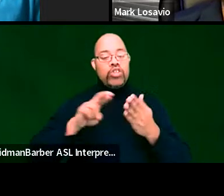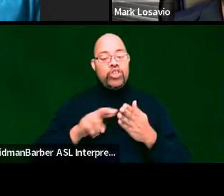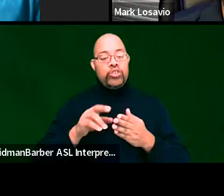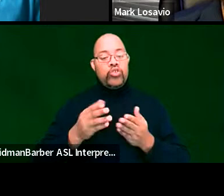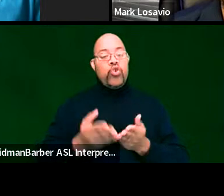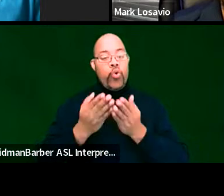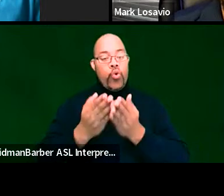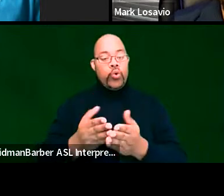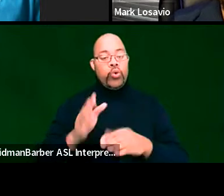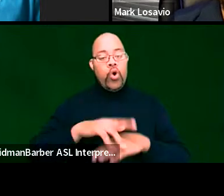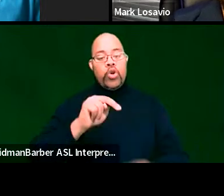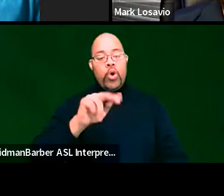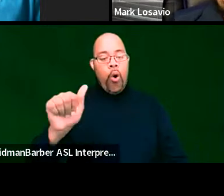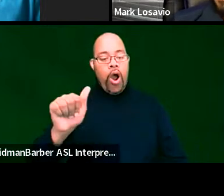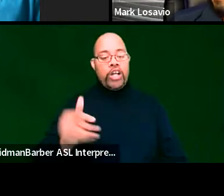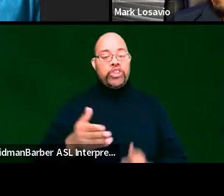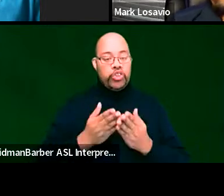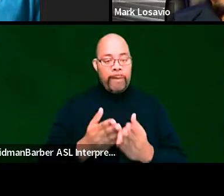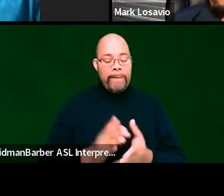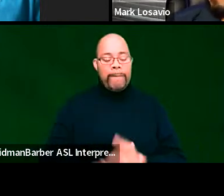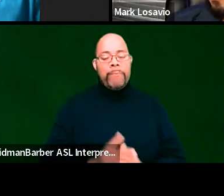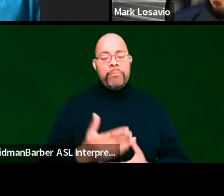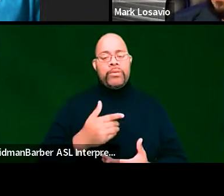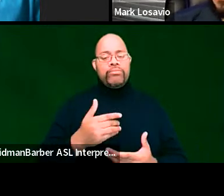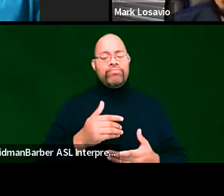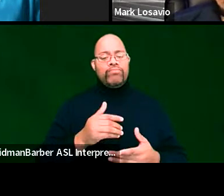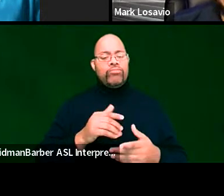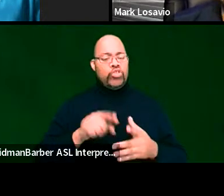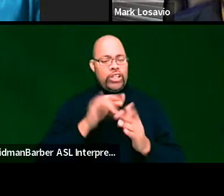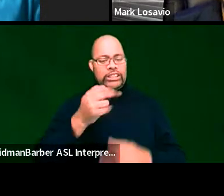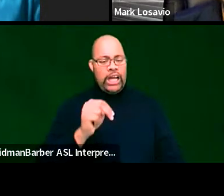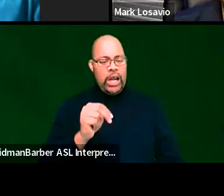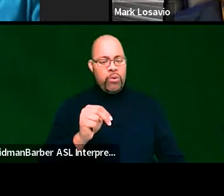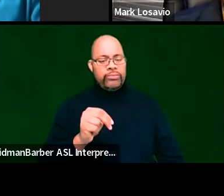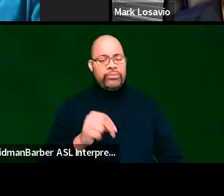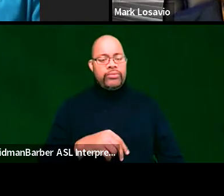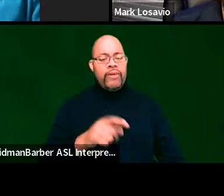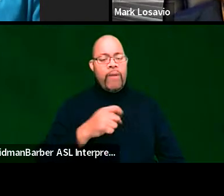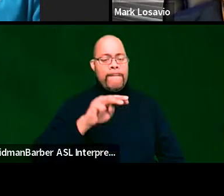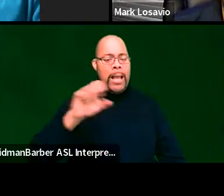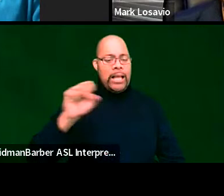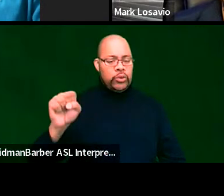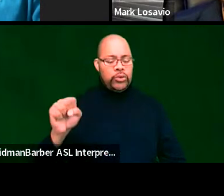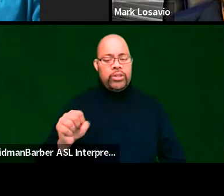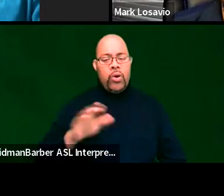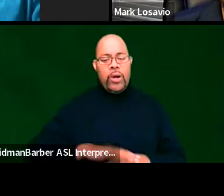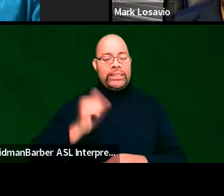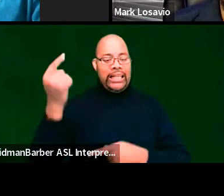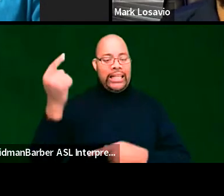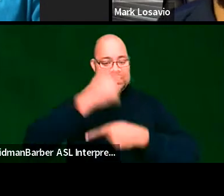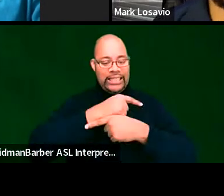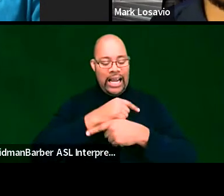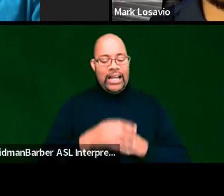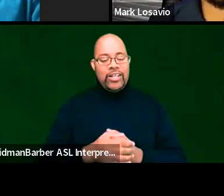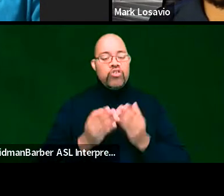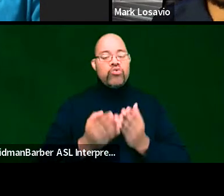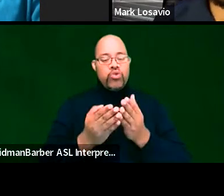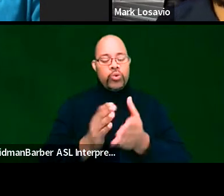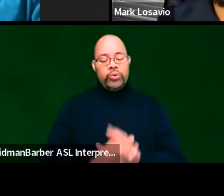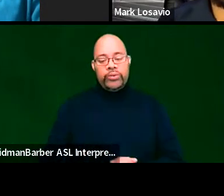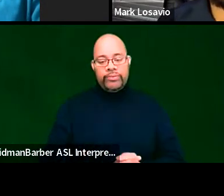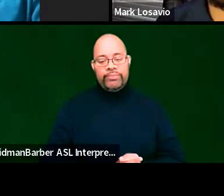cruise on a NOAA vessel. We took off in January out of Woods Hole, Massachusetts on a 10-day cruise.